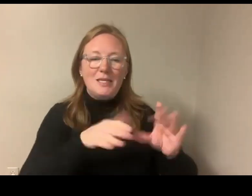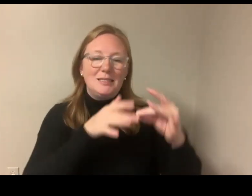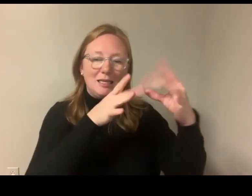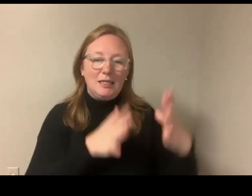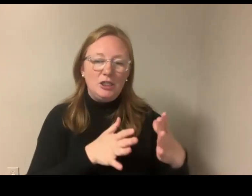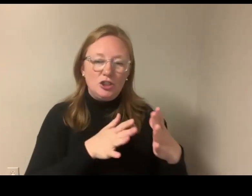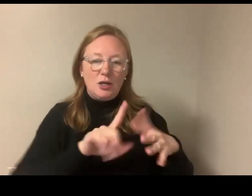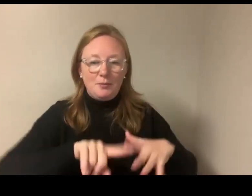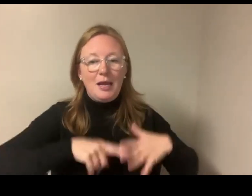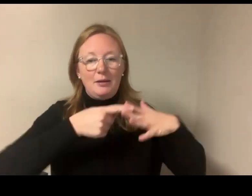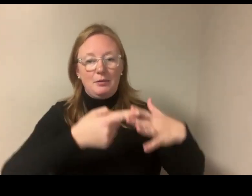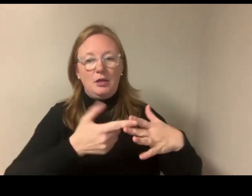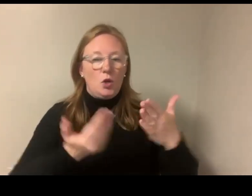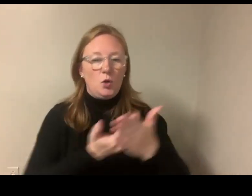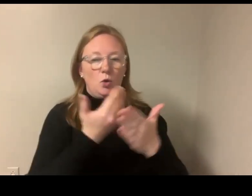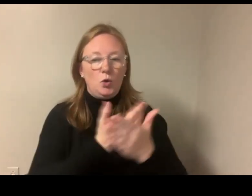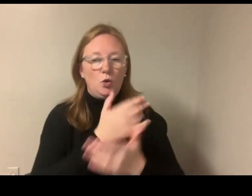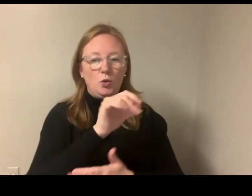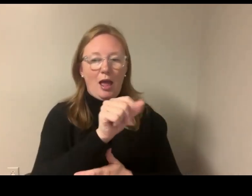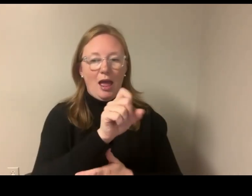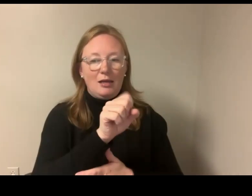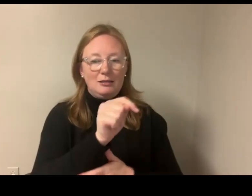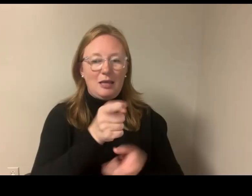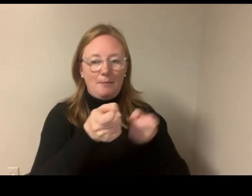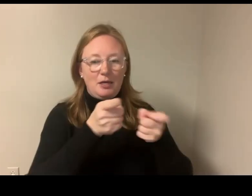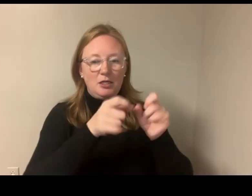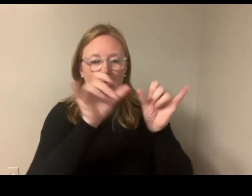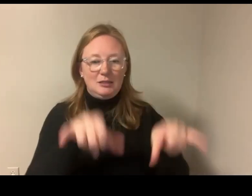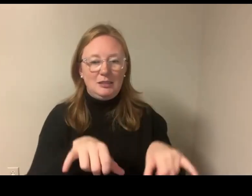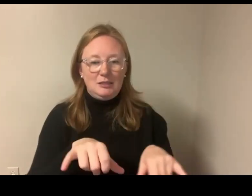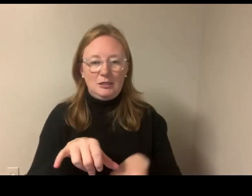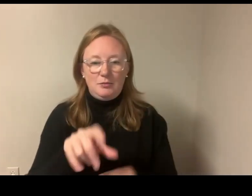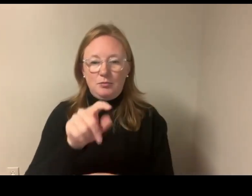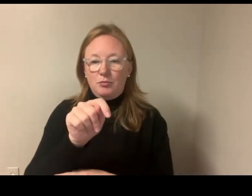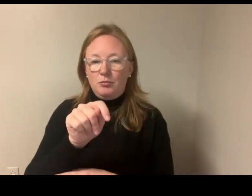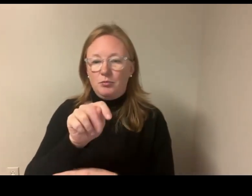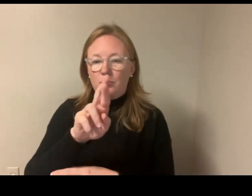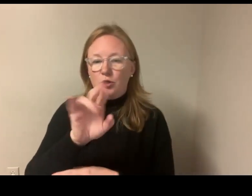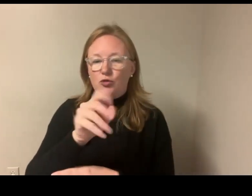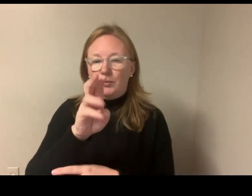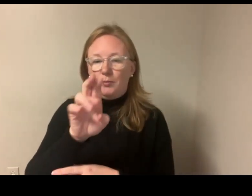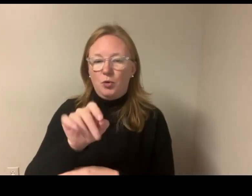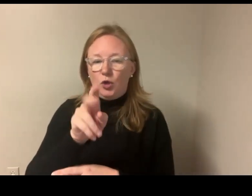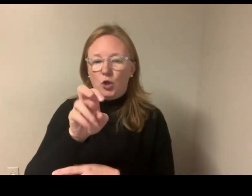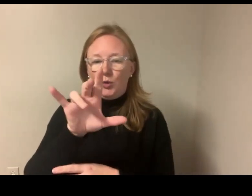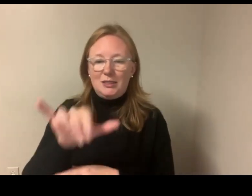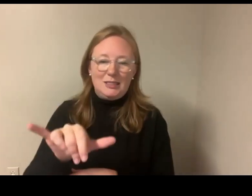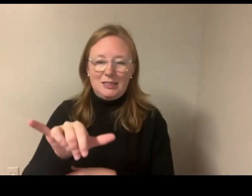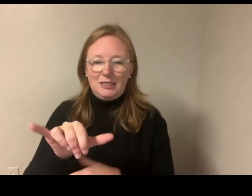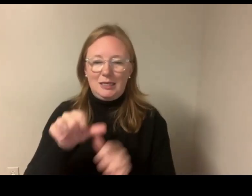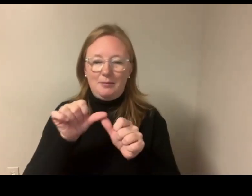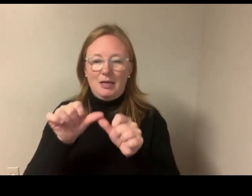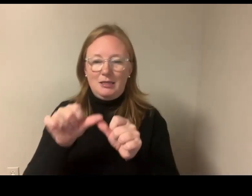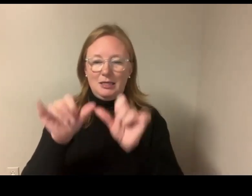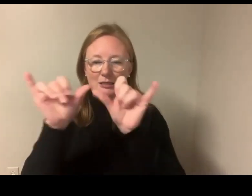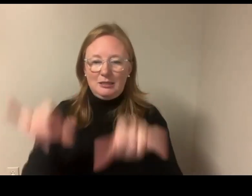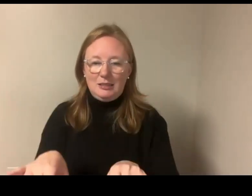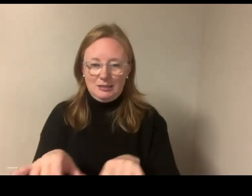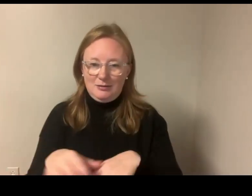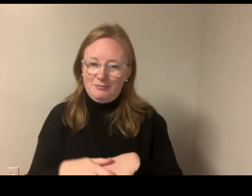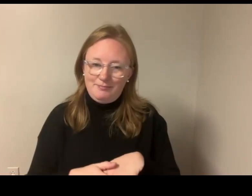in implementing our new asset management system known as the Trimble Unity Maintain System. Rolls right off the